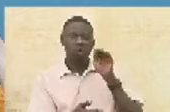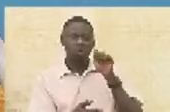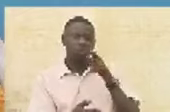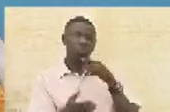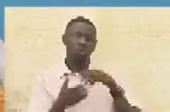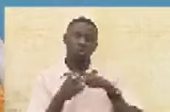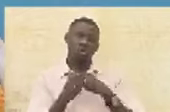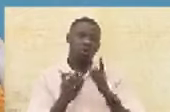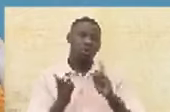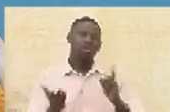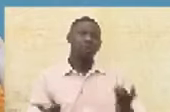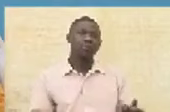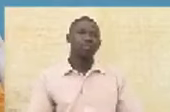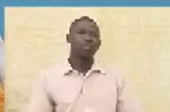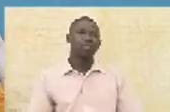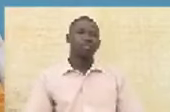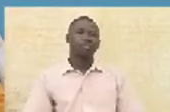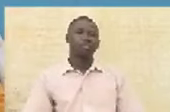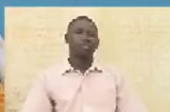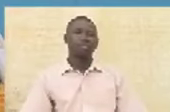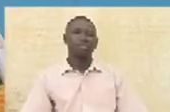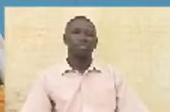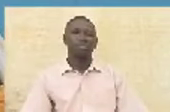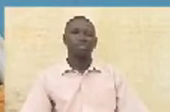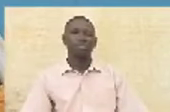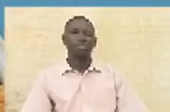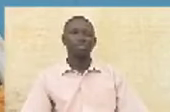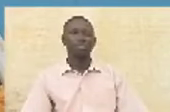Kafaling. Ha.